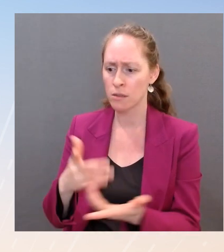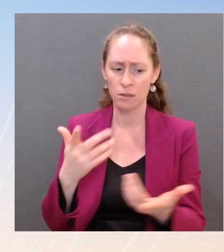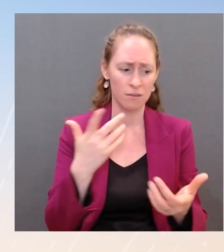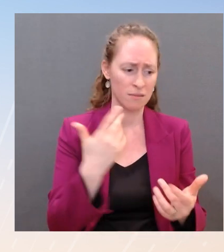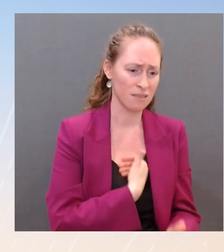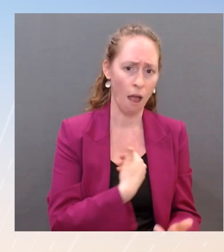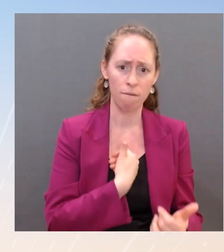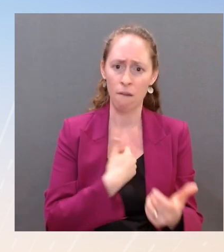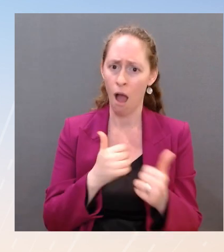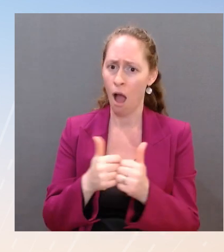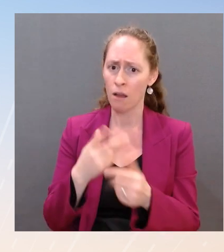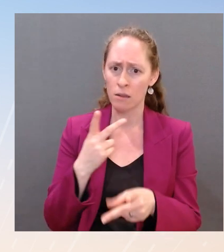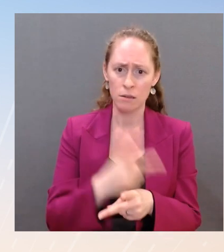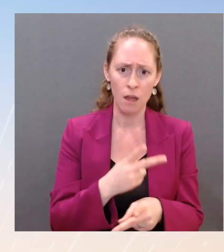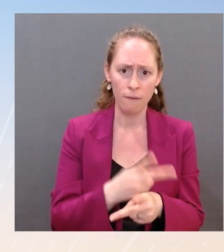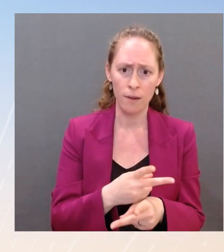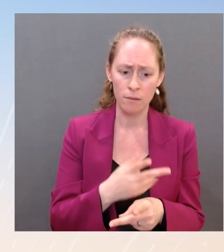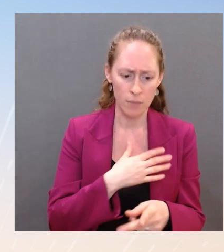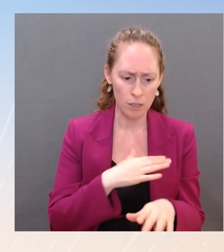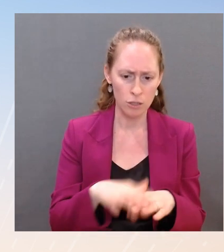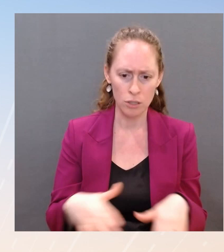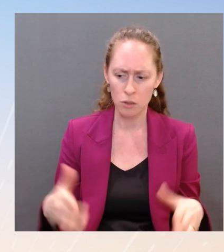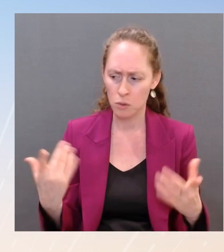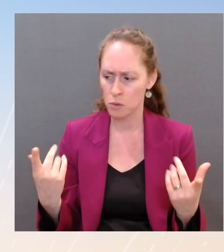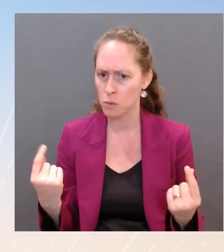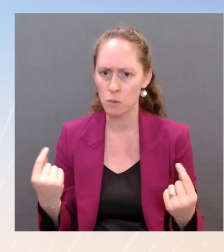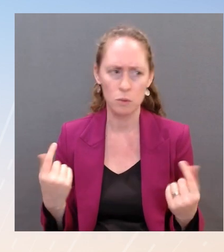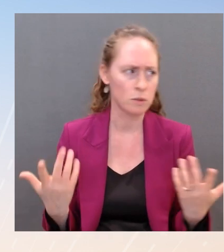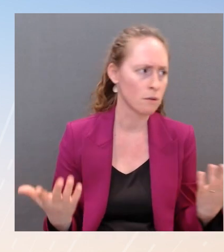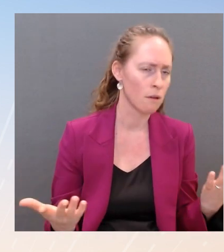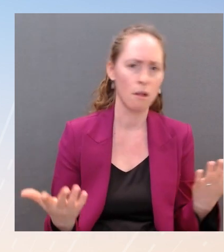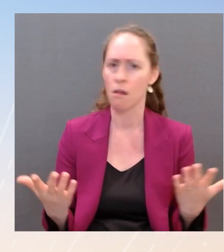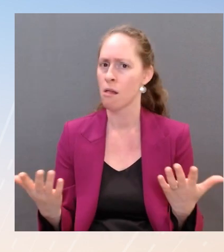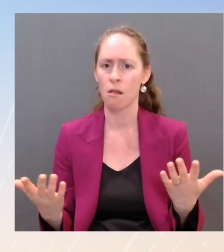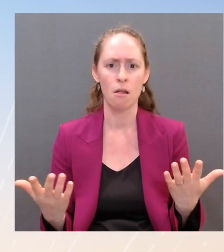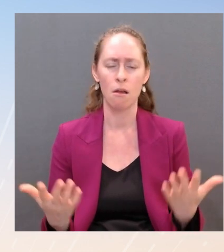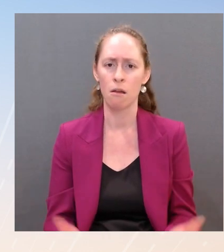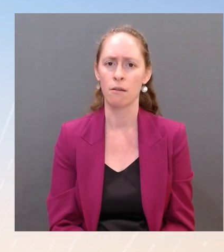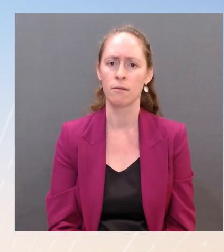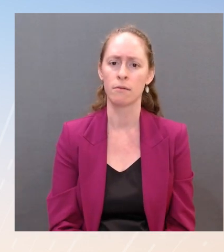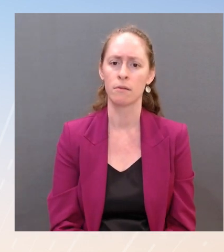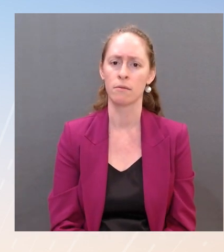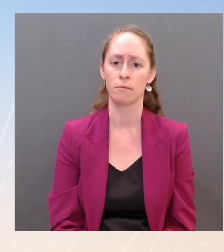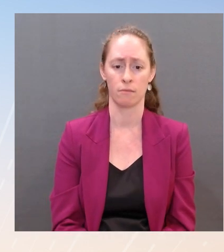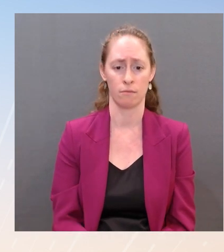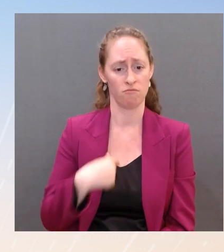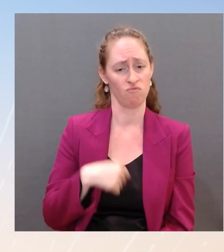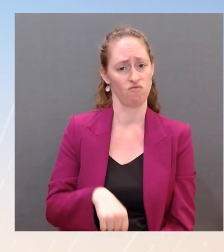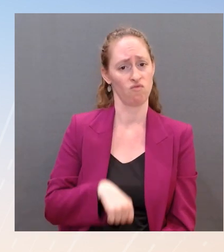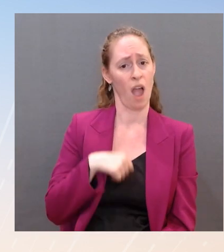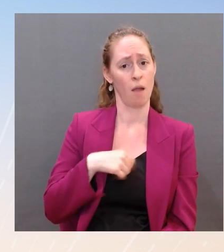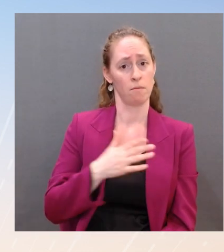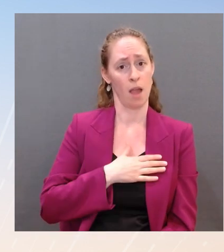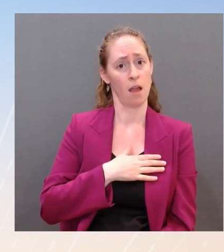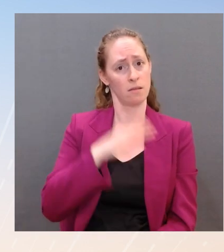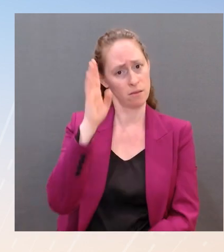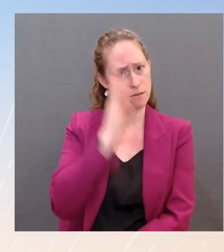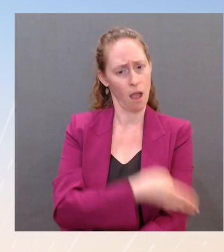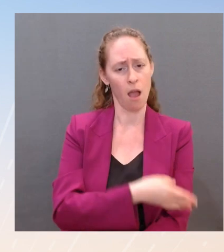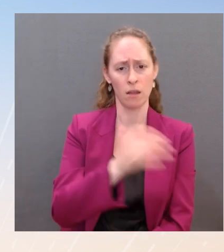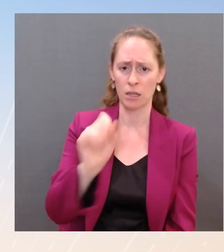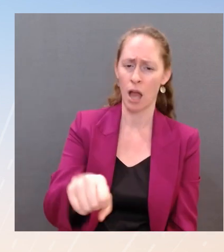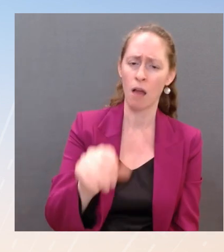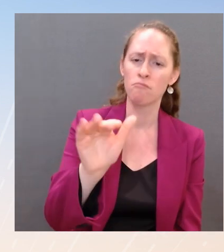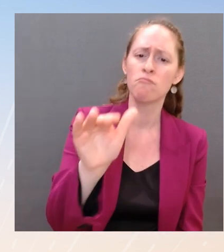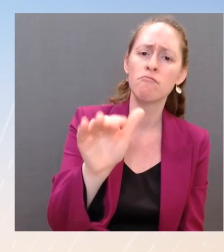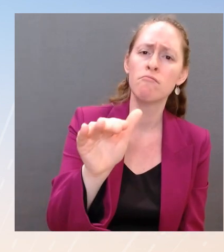And, you know, what I'm most proud of is that my son can tell me, "Mommy, I want to tell you my feelings. Can I share with you?" And